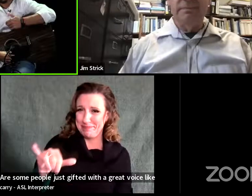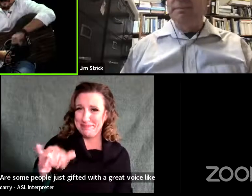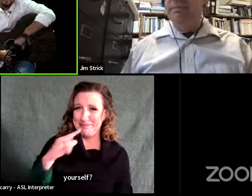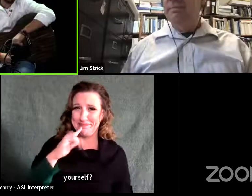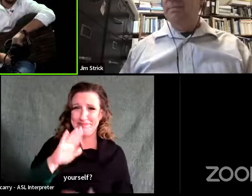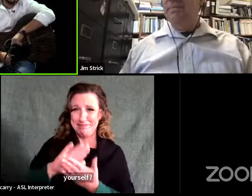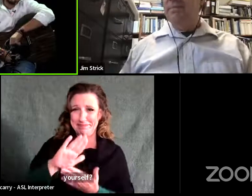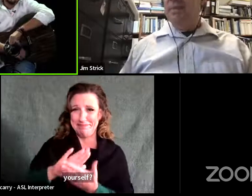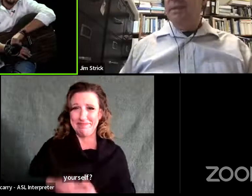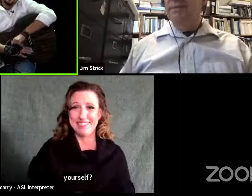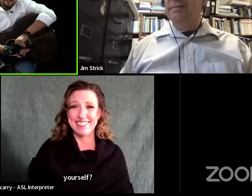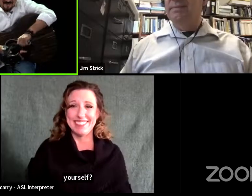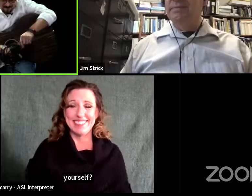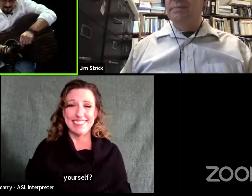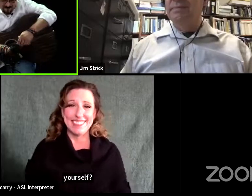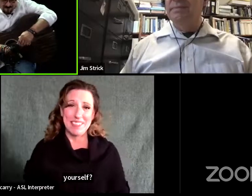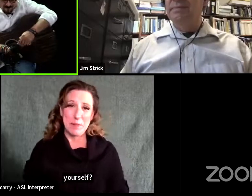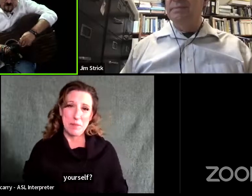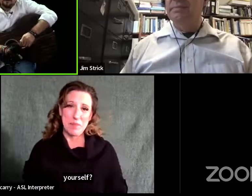compliment. Yeah.